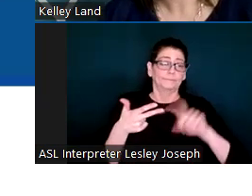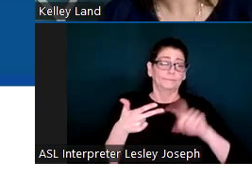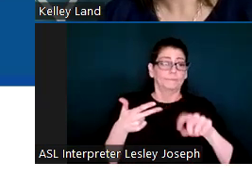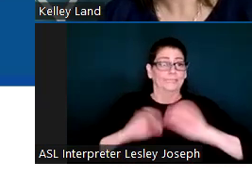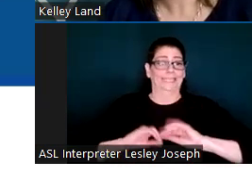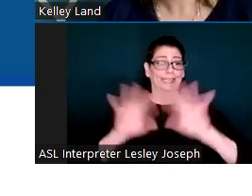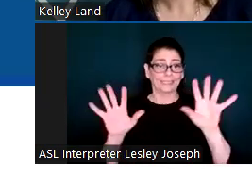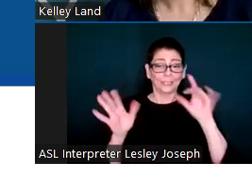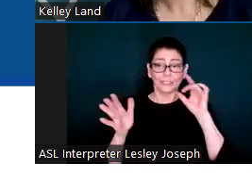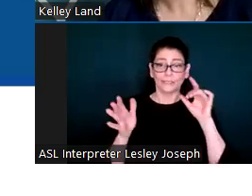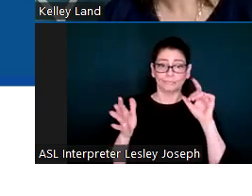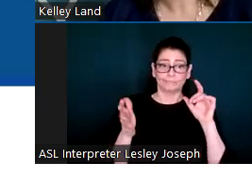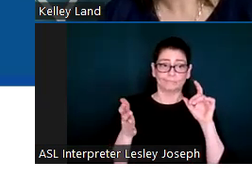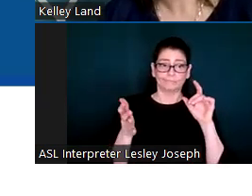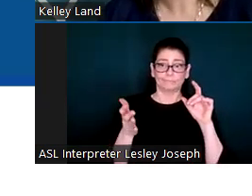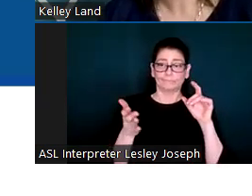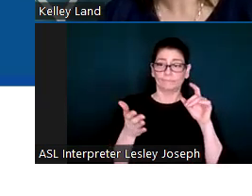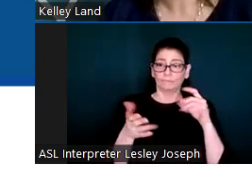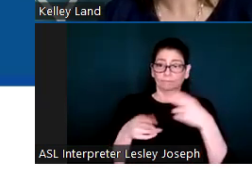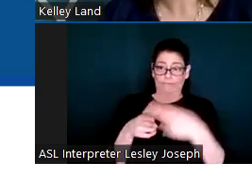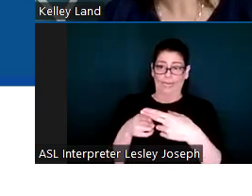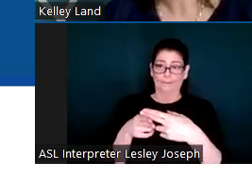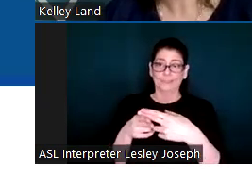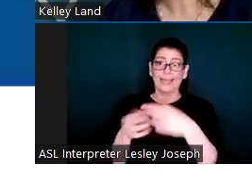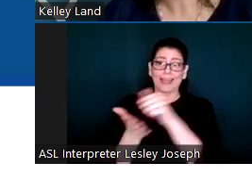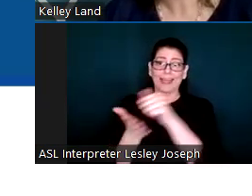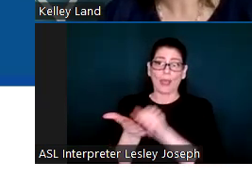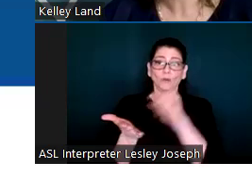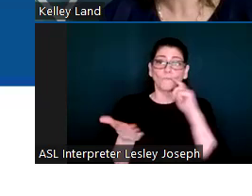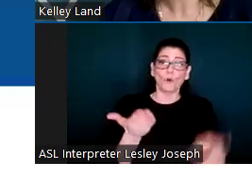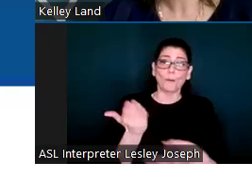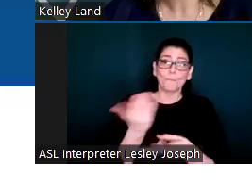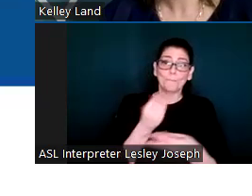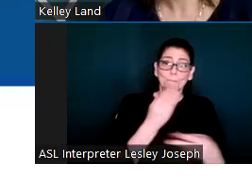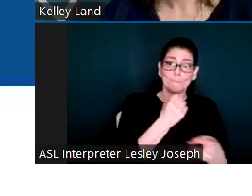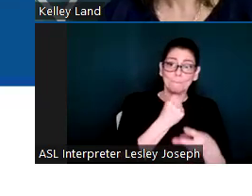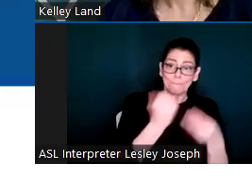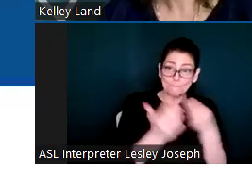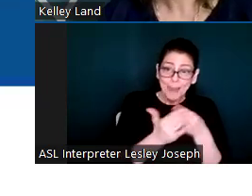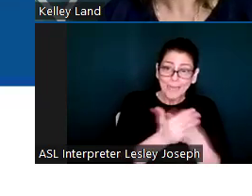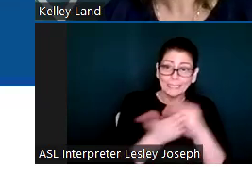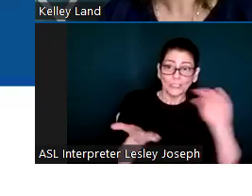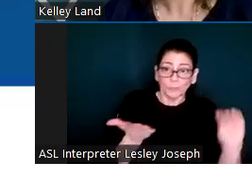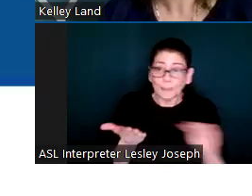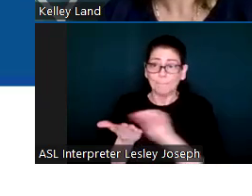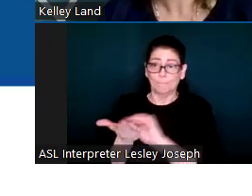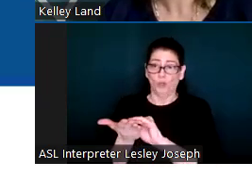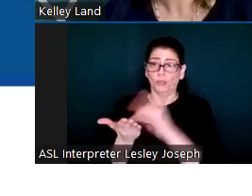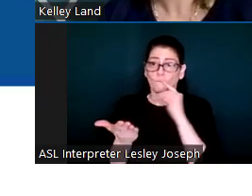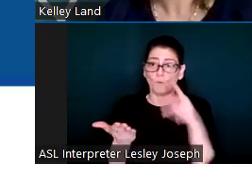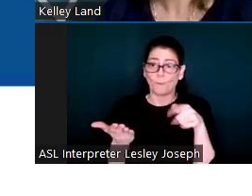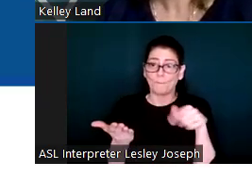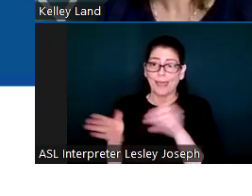identified account for the funds to set aside in the past plan, and follow the pass